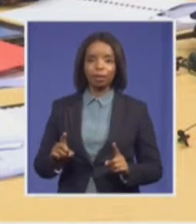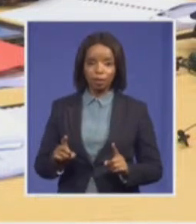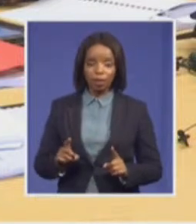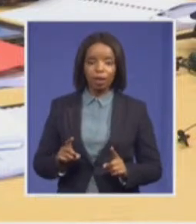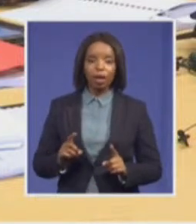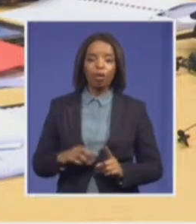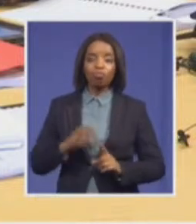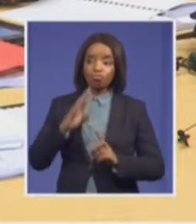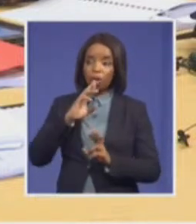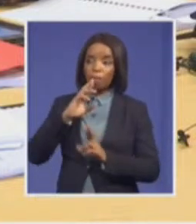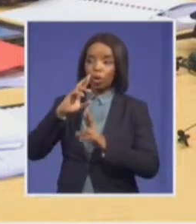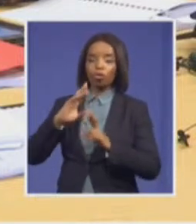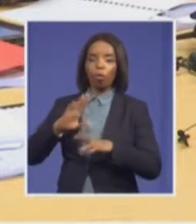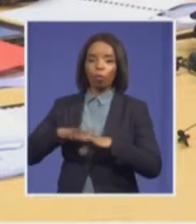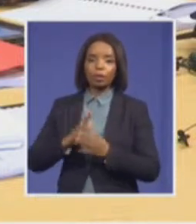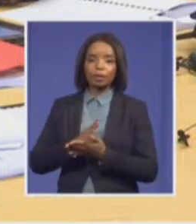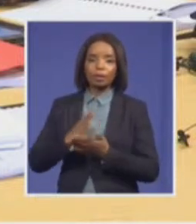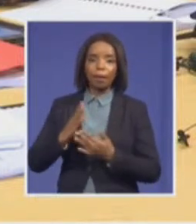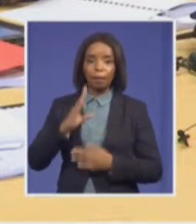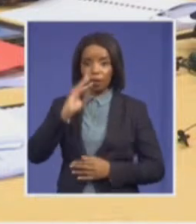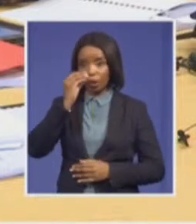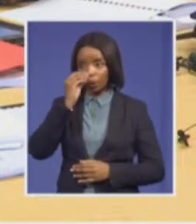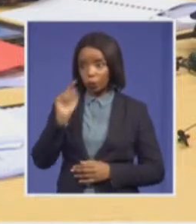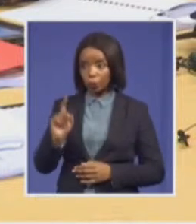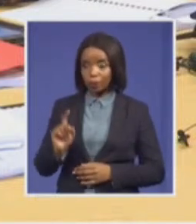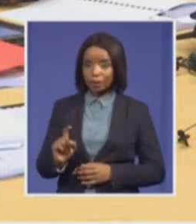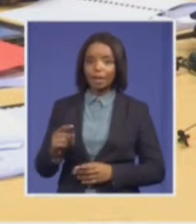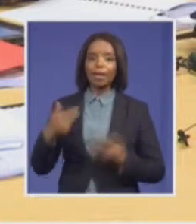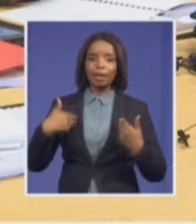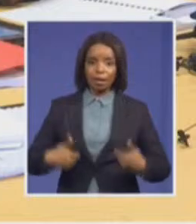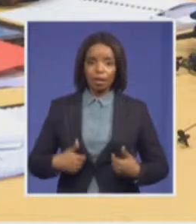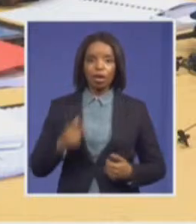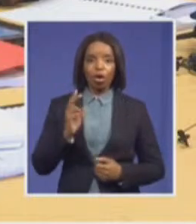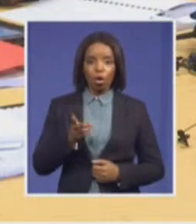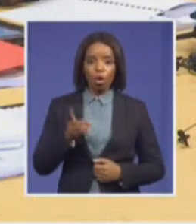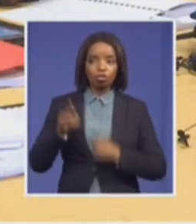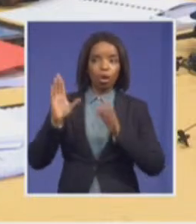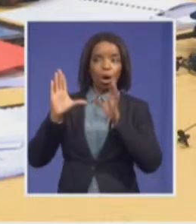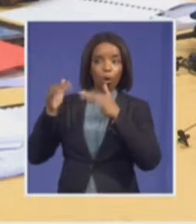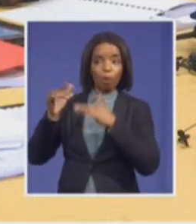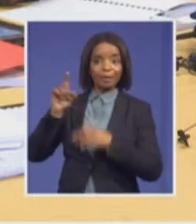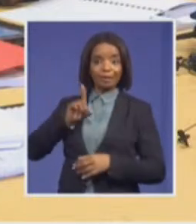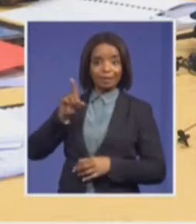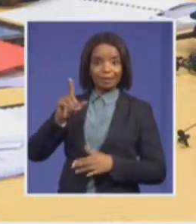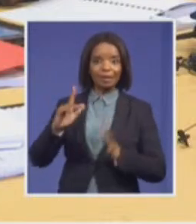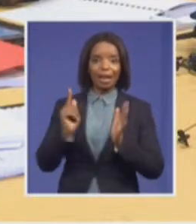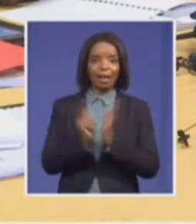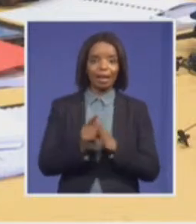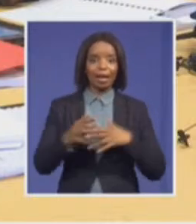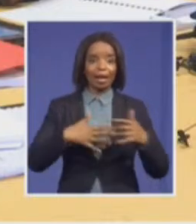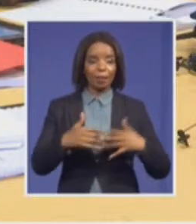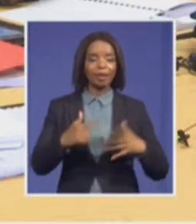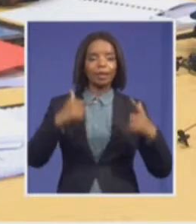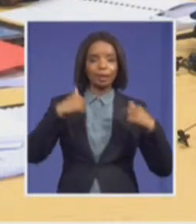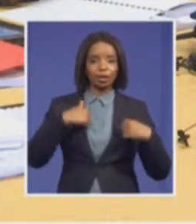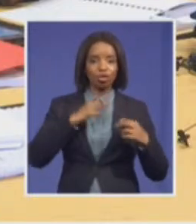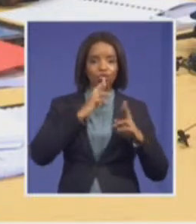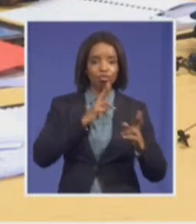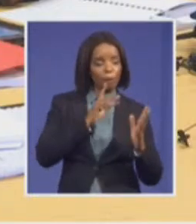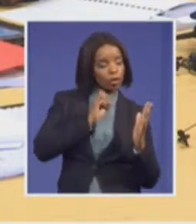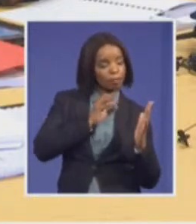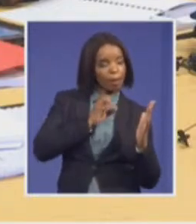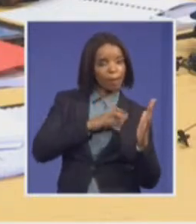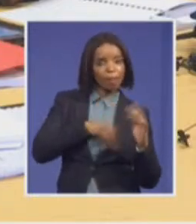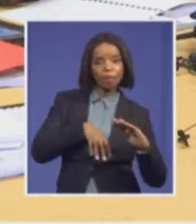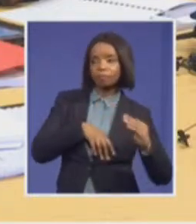reports to that committee on legal matters that relate to the news division